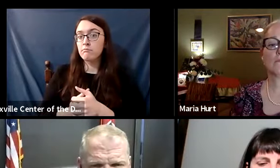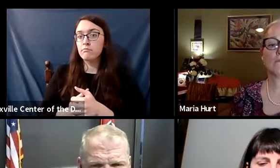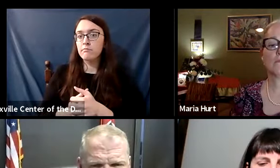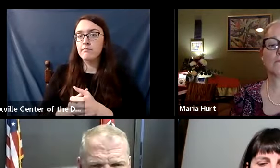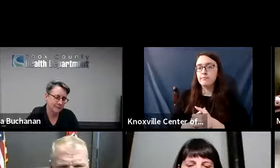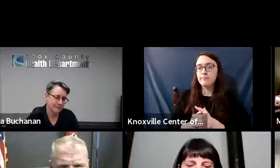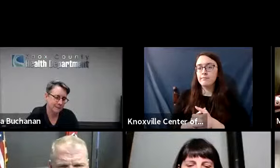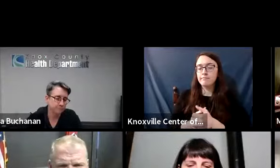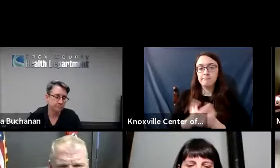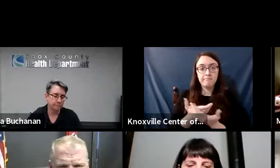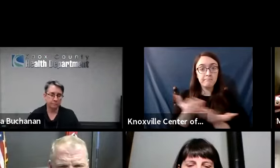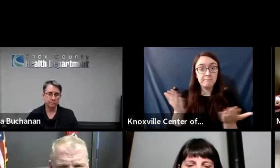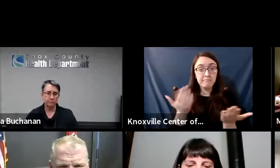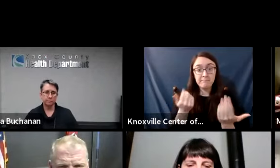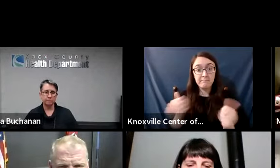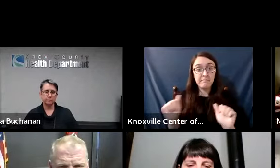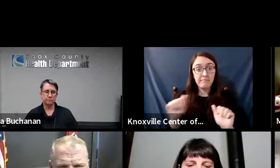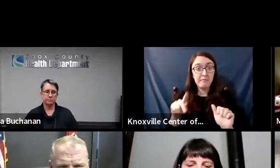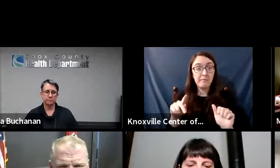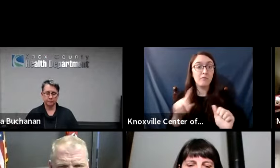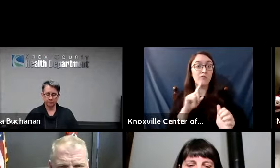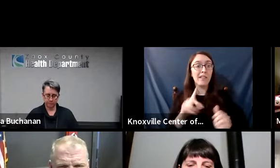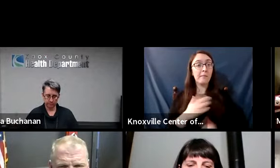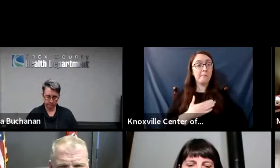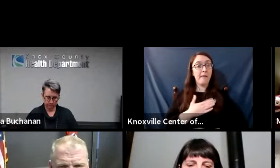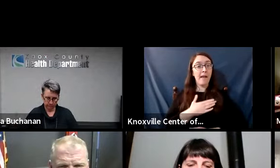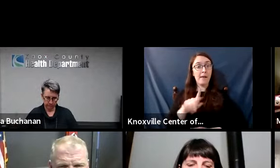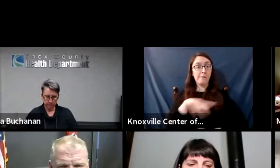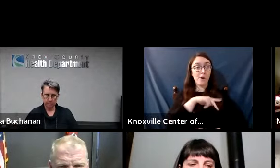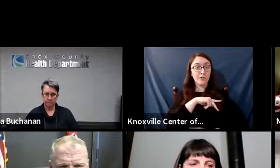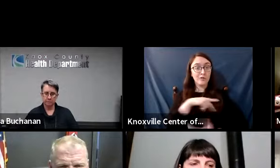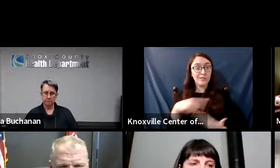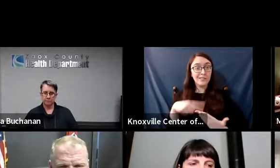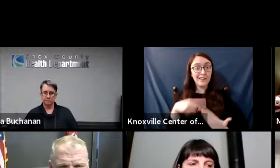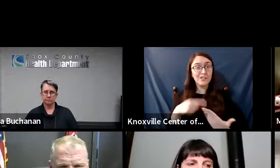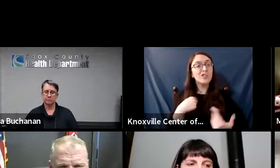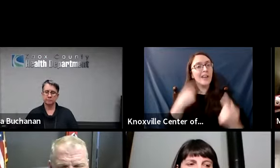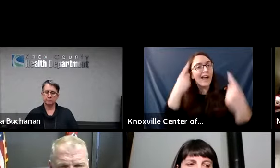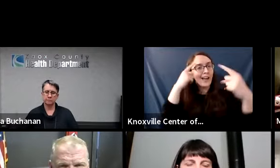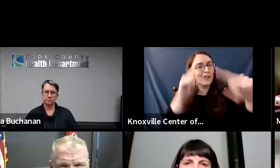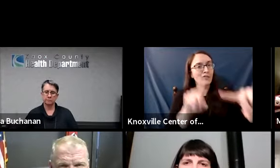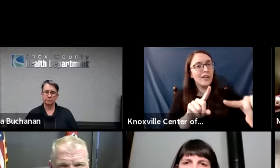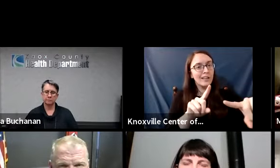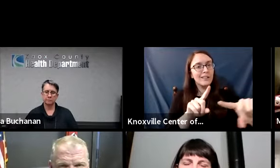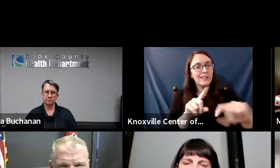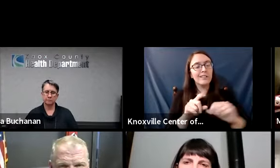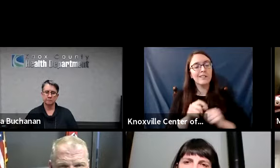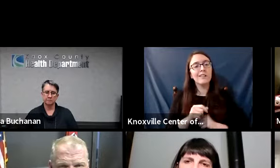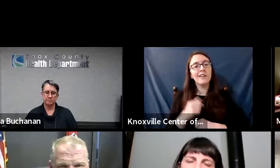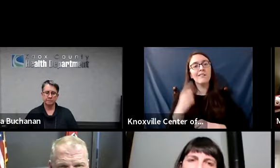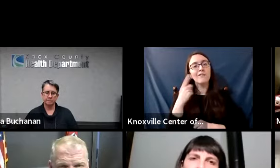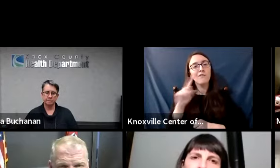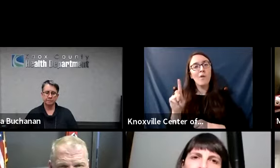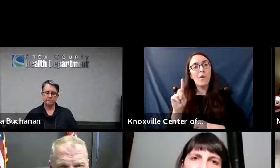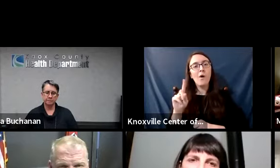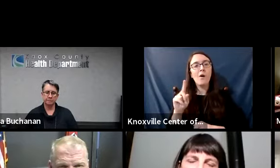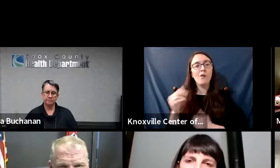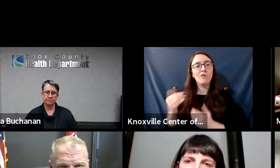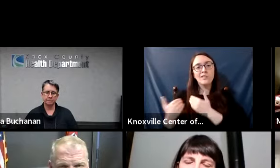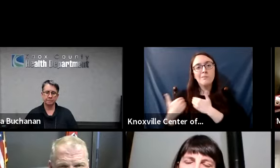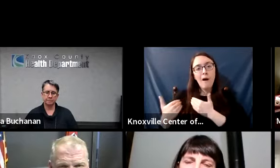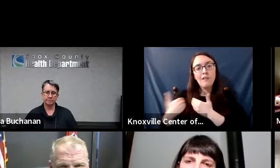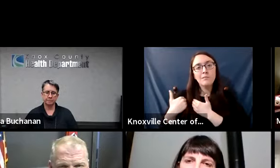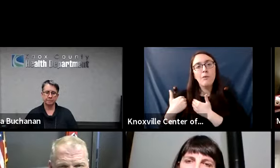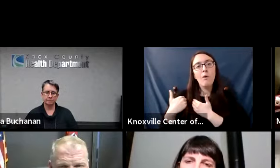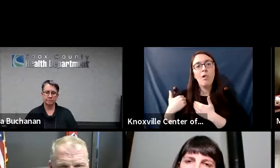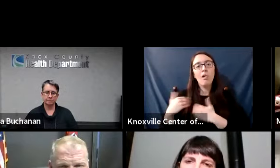Personal discussion from my standpoint, I agree with you, Dr. Shimi. I think that for responsible business owners,